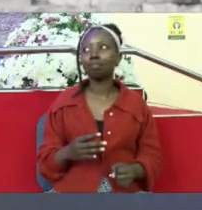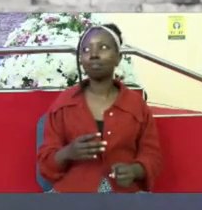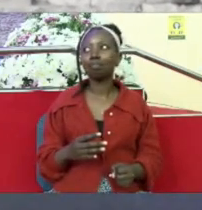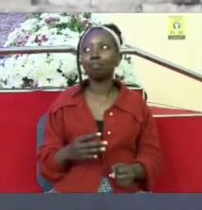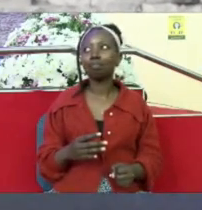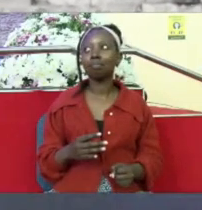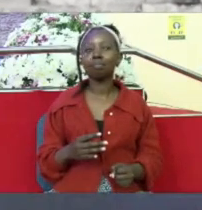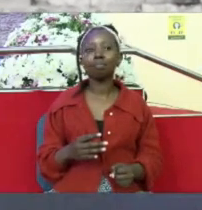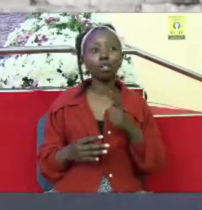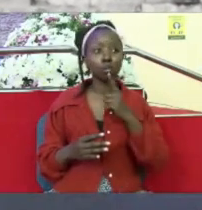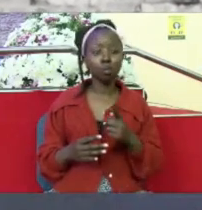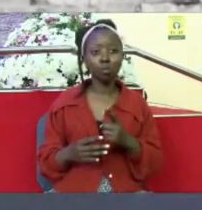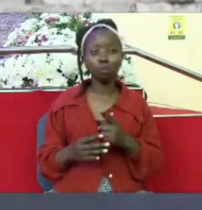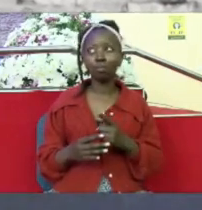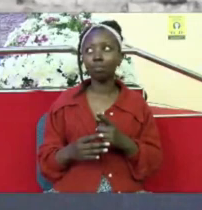Sasa